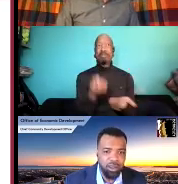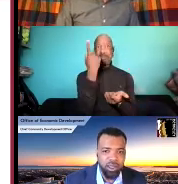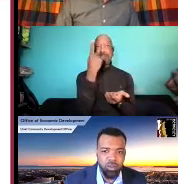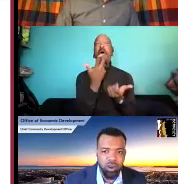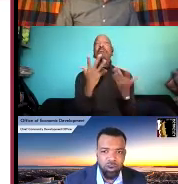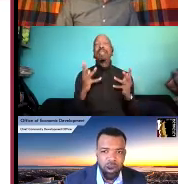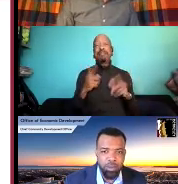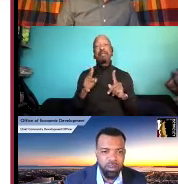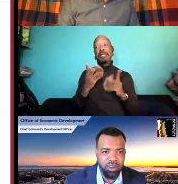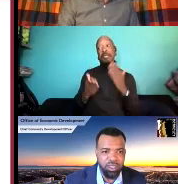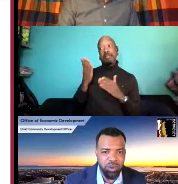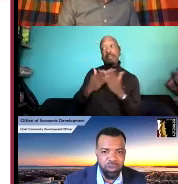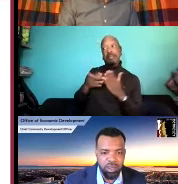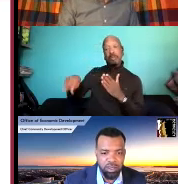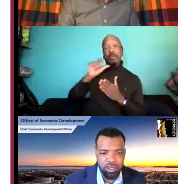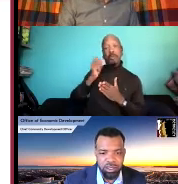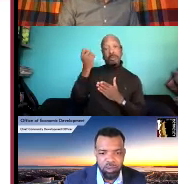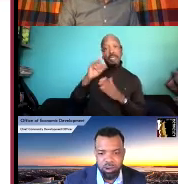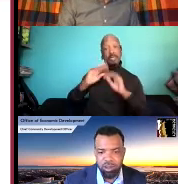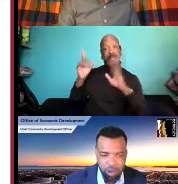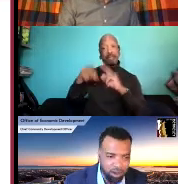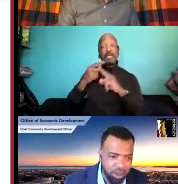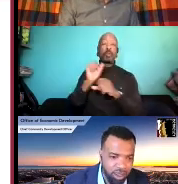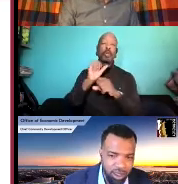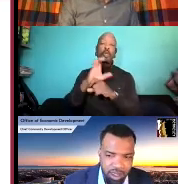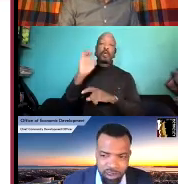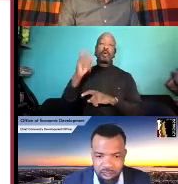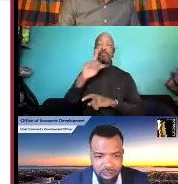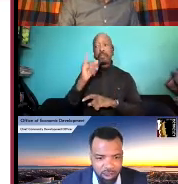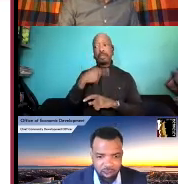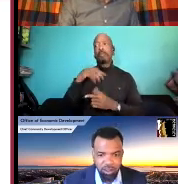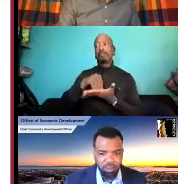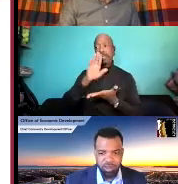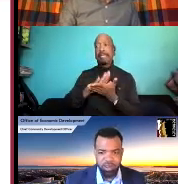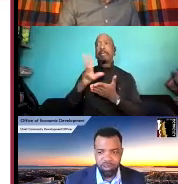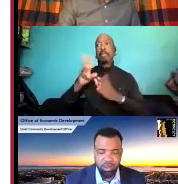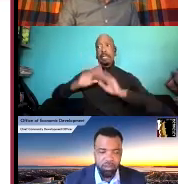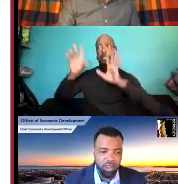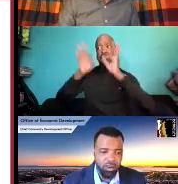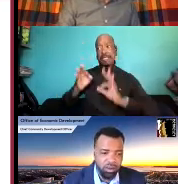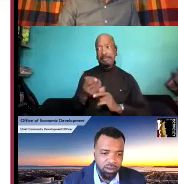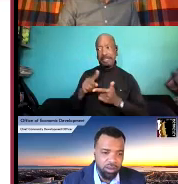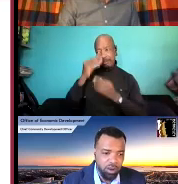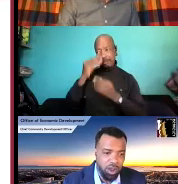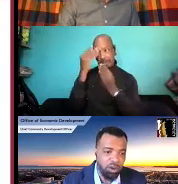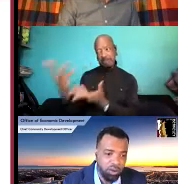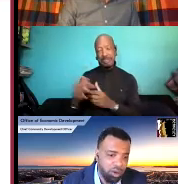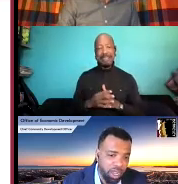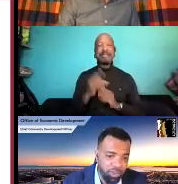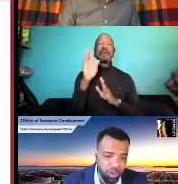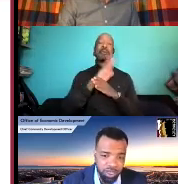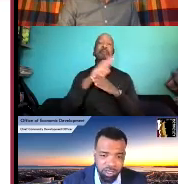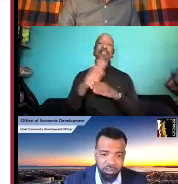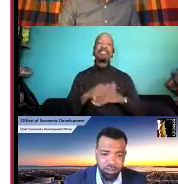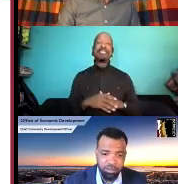about worker-owned cooperatives. So I just want to make sure that we're on the record. It's saying that, you know, these businesses that are owned and run